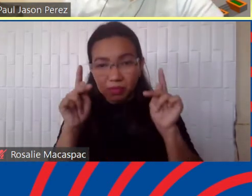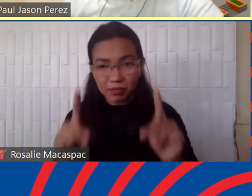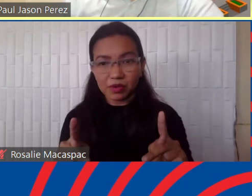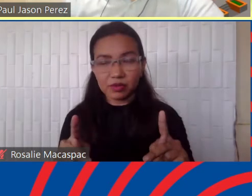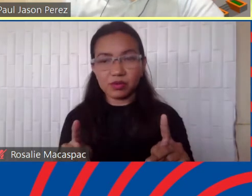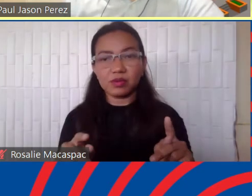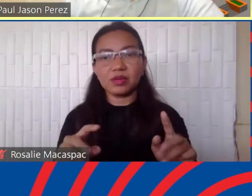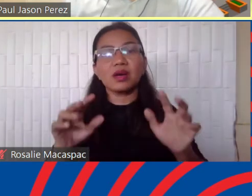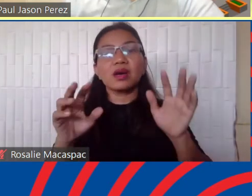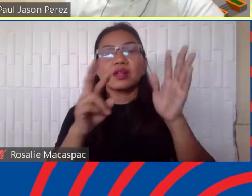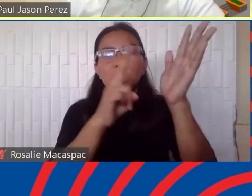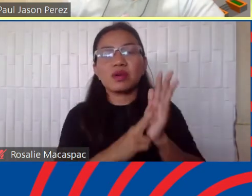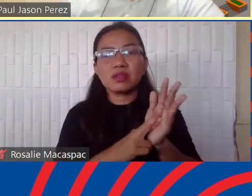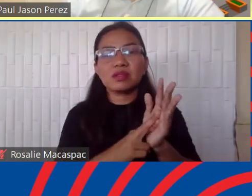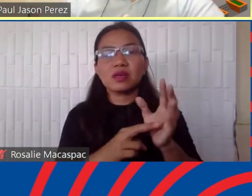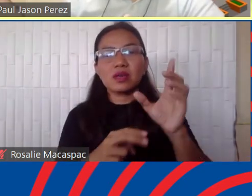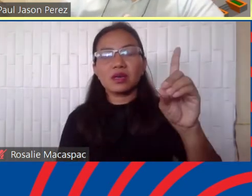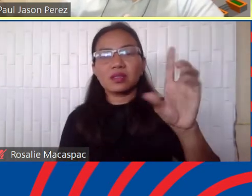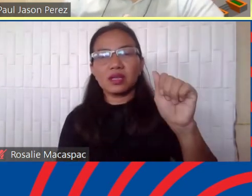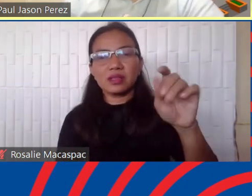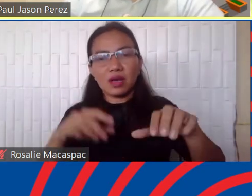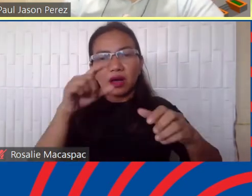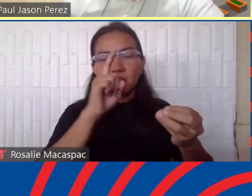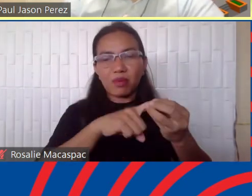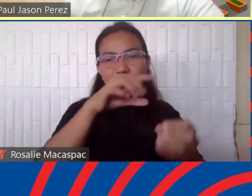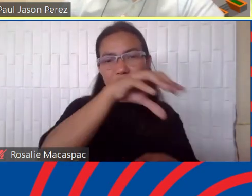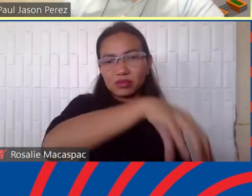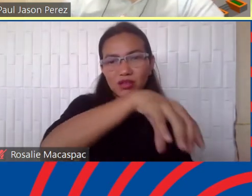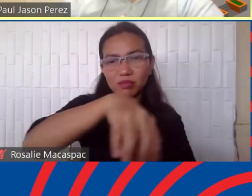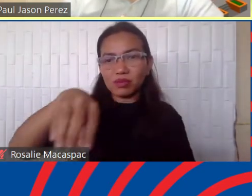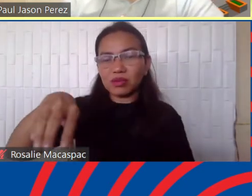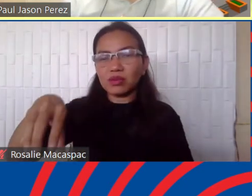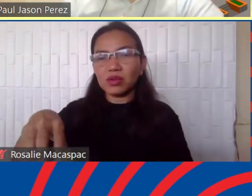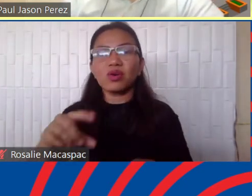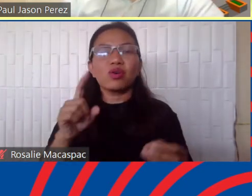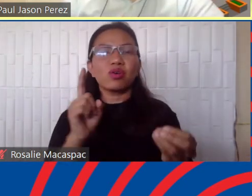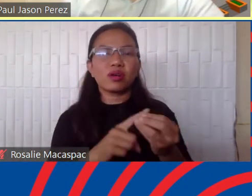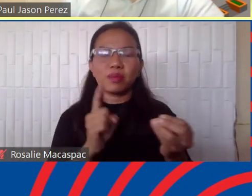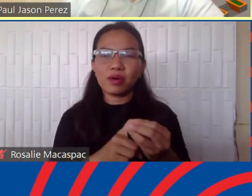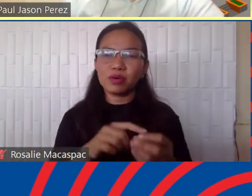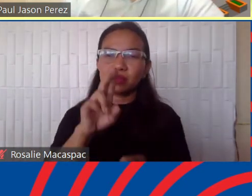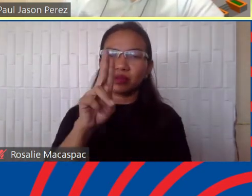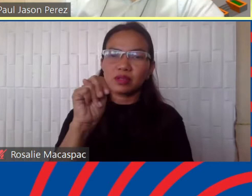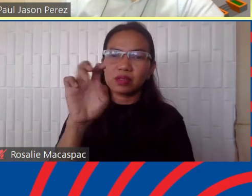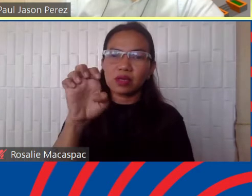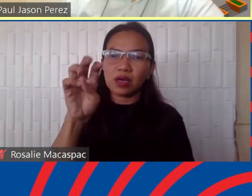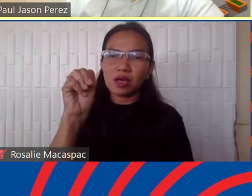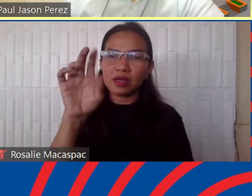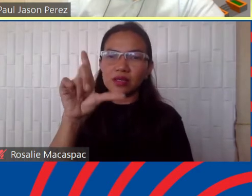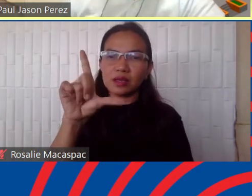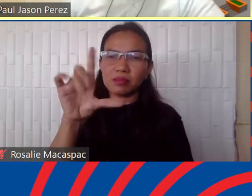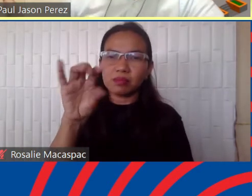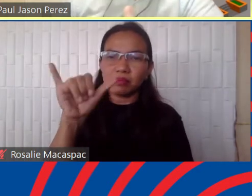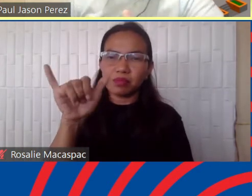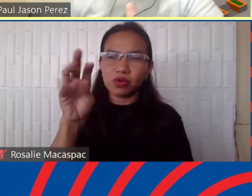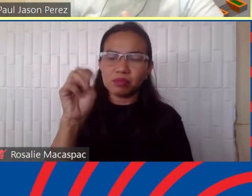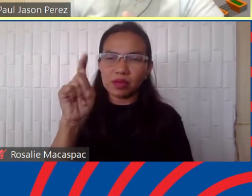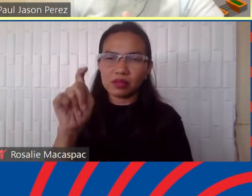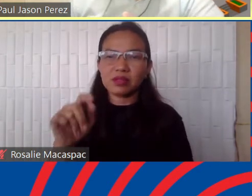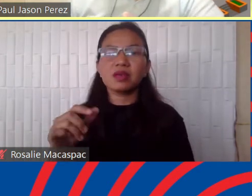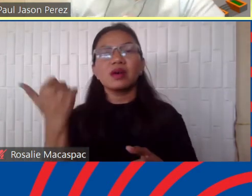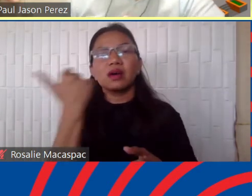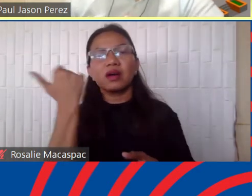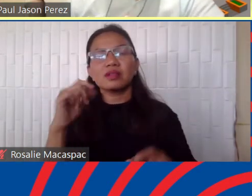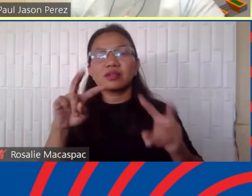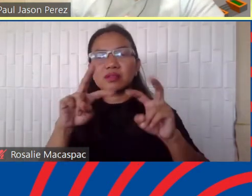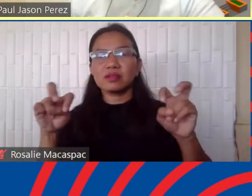about labor, for example, or unemployment data, then other people can search for the same